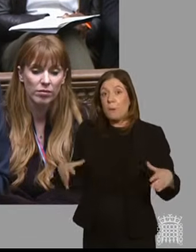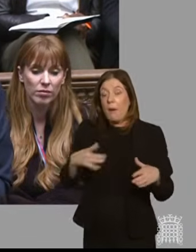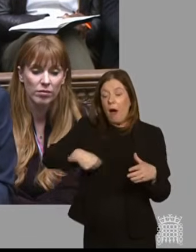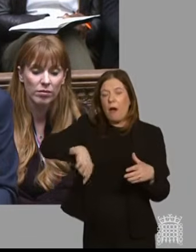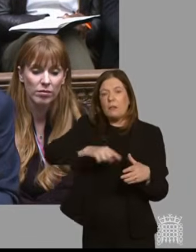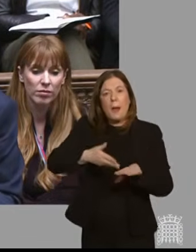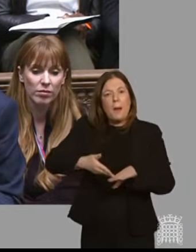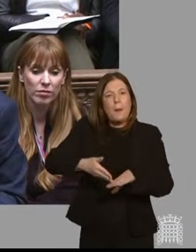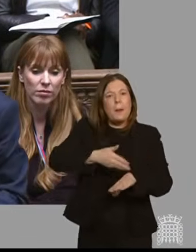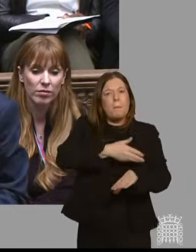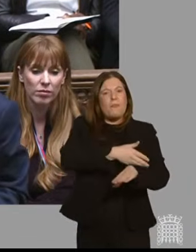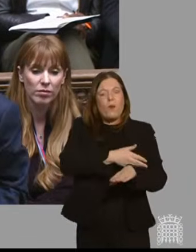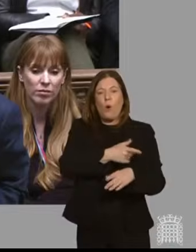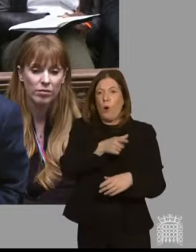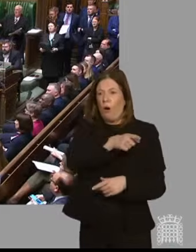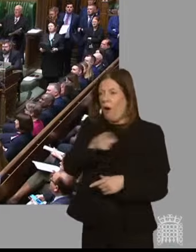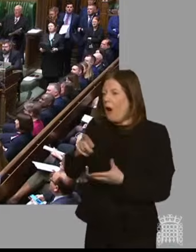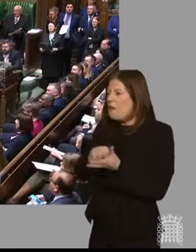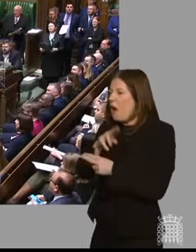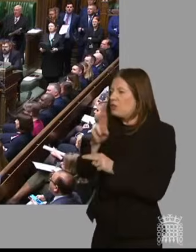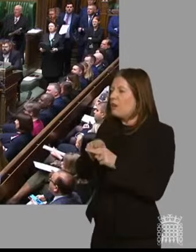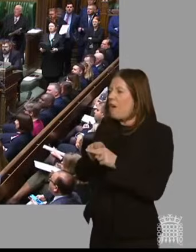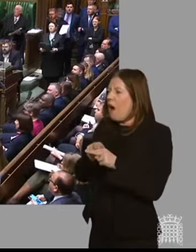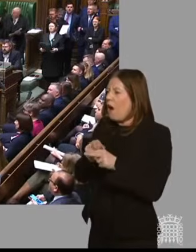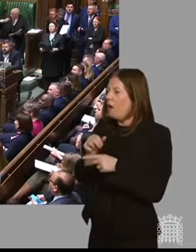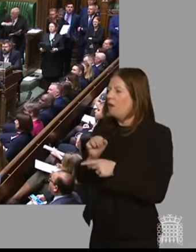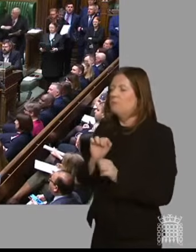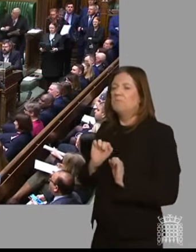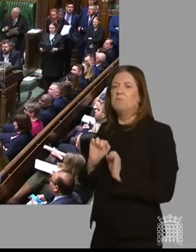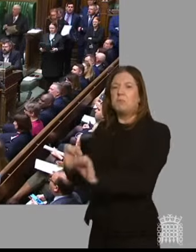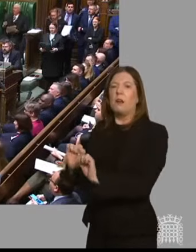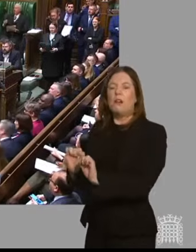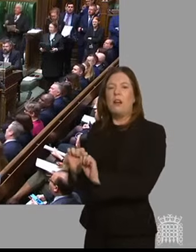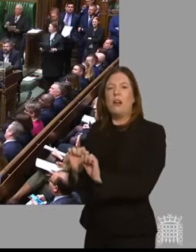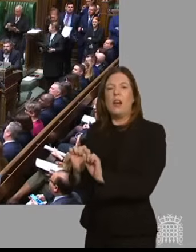giving up and dancing to his tune instead?